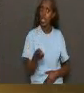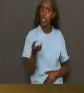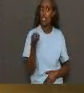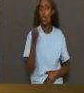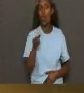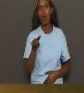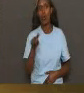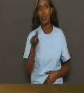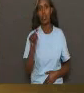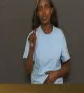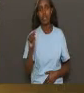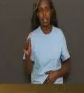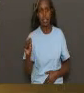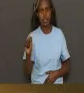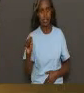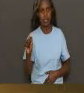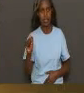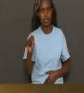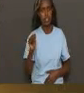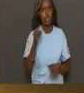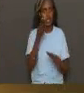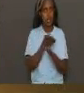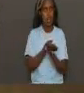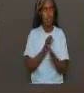or tail, T side.